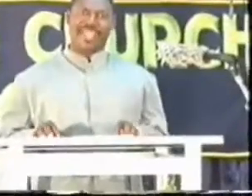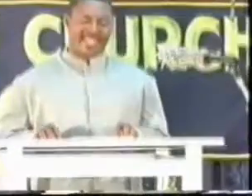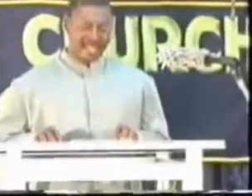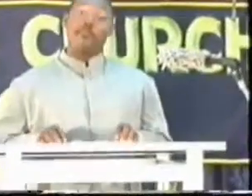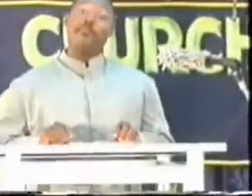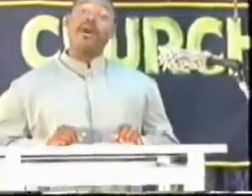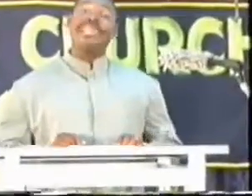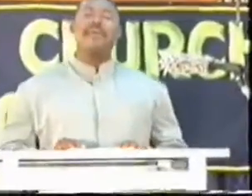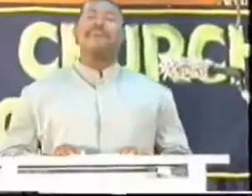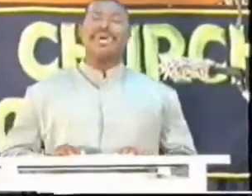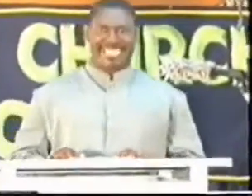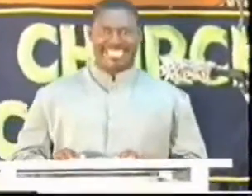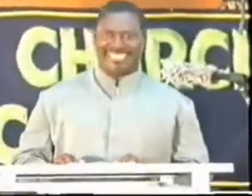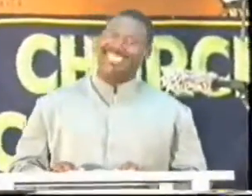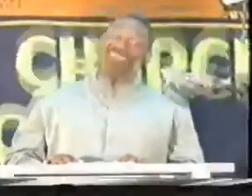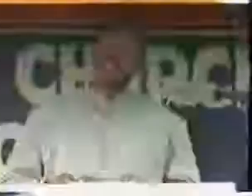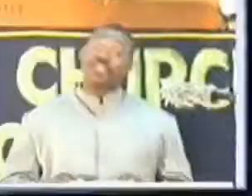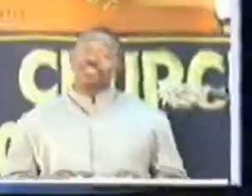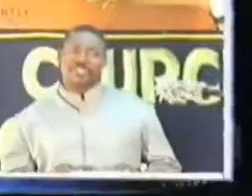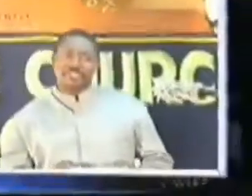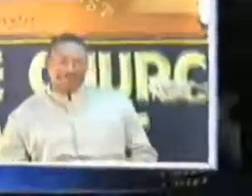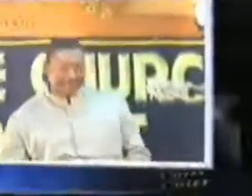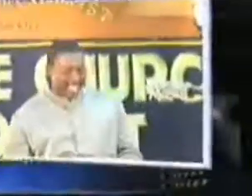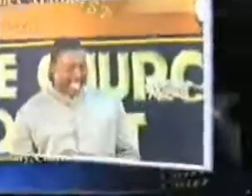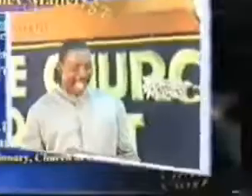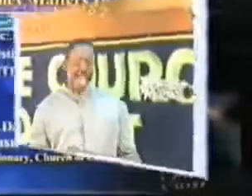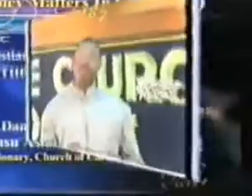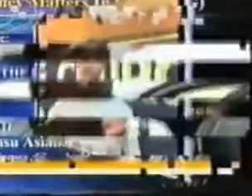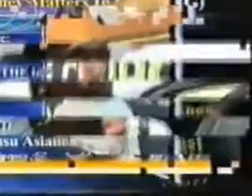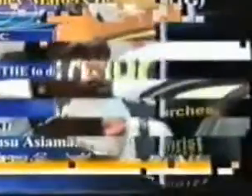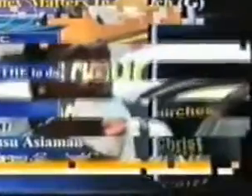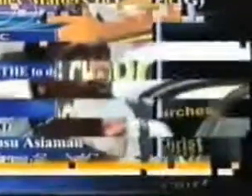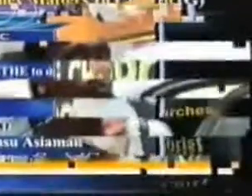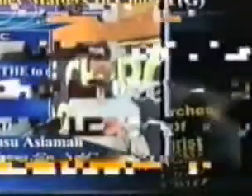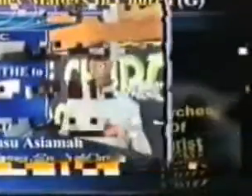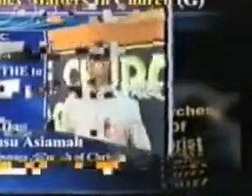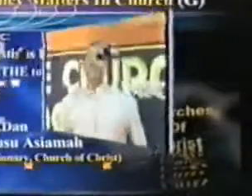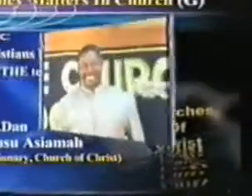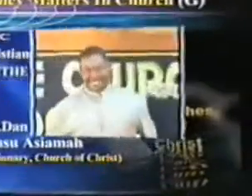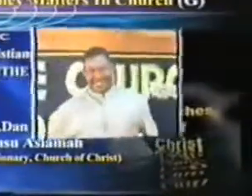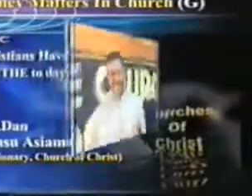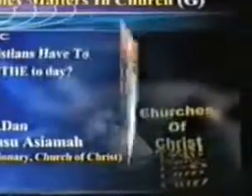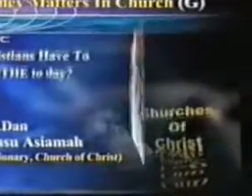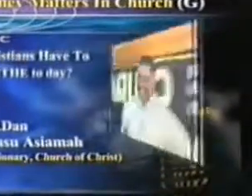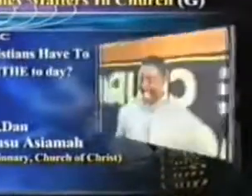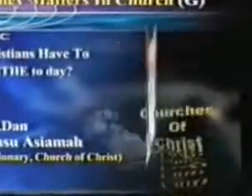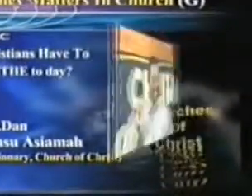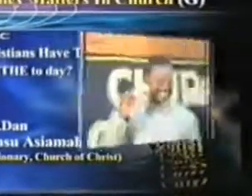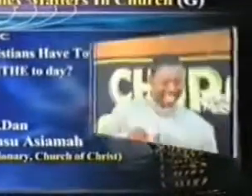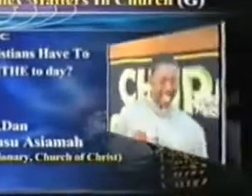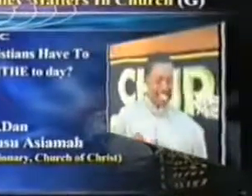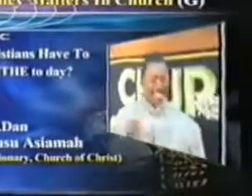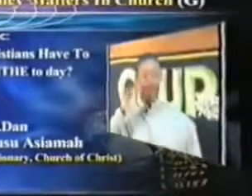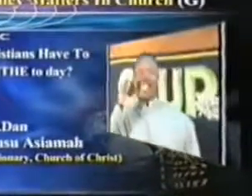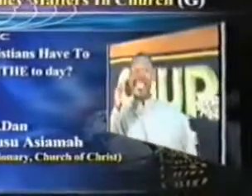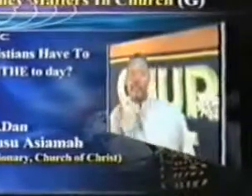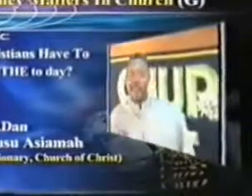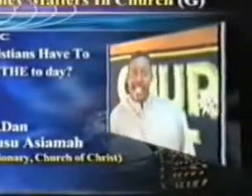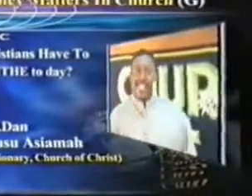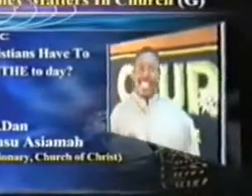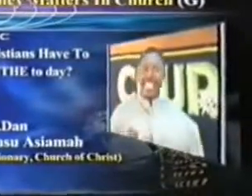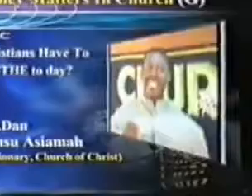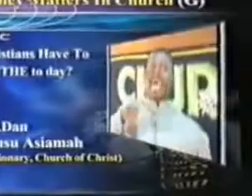share money matters in the church. Our solid musica some air some case. Na it has said ye may